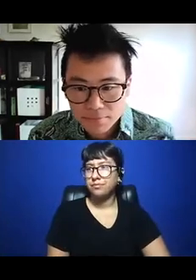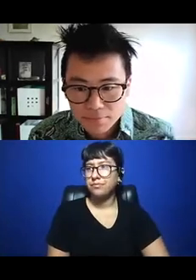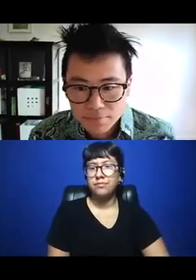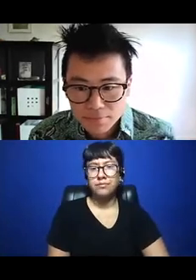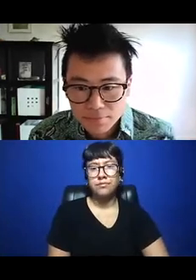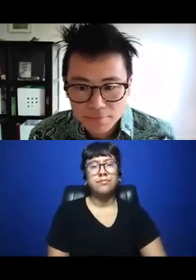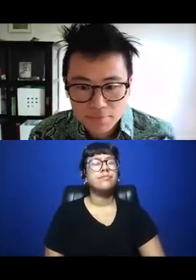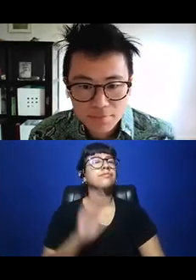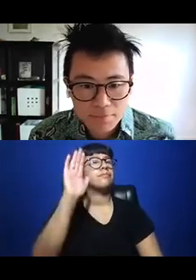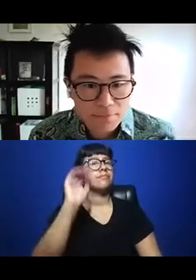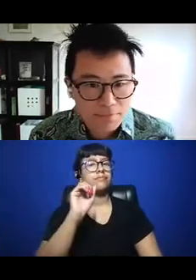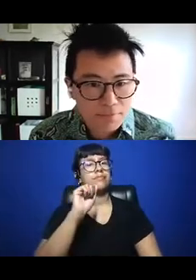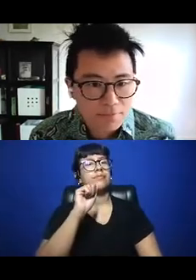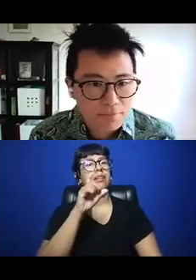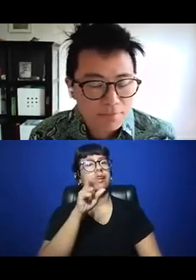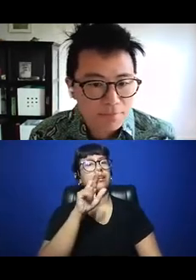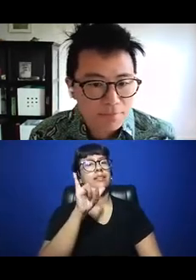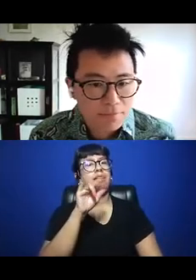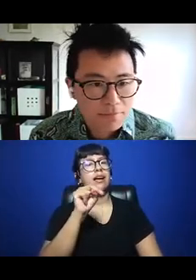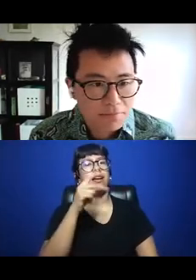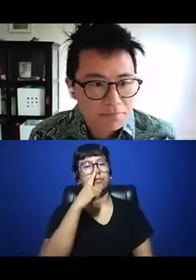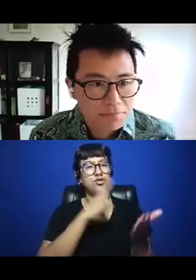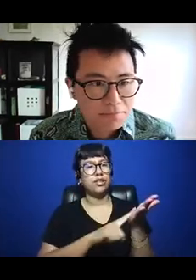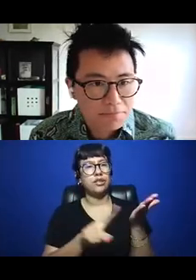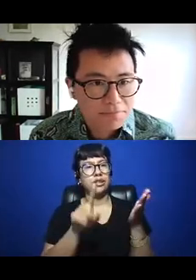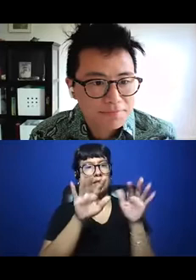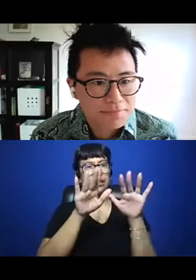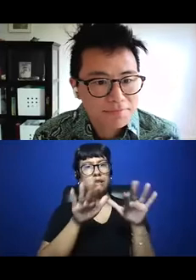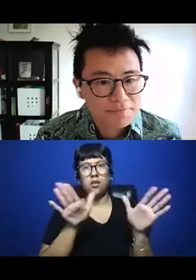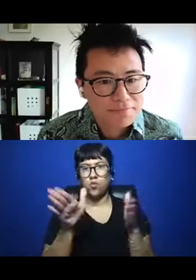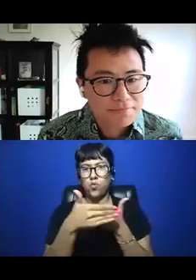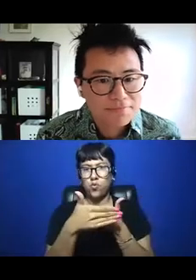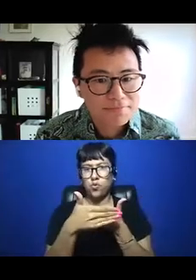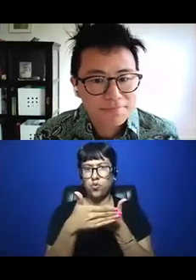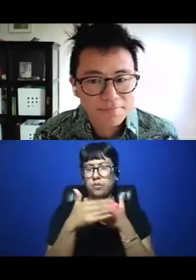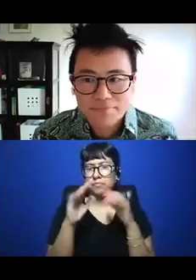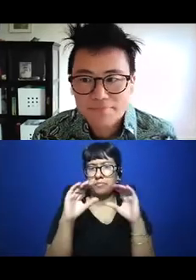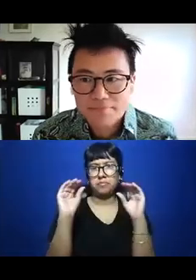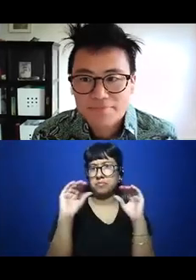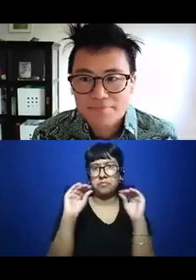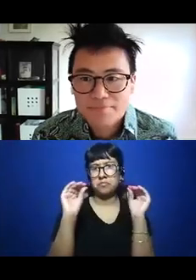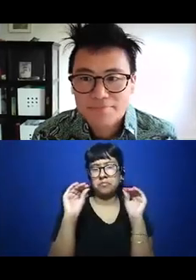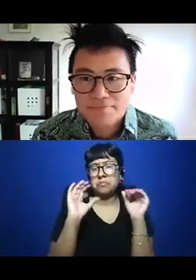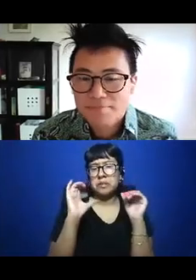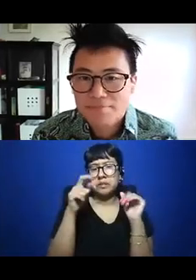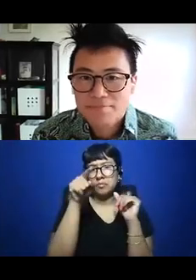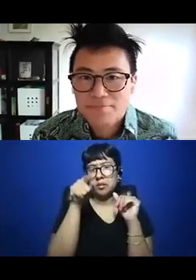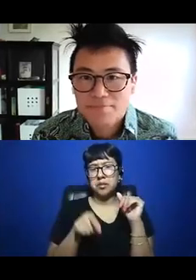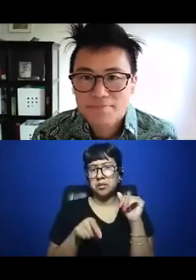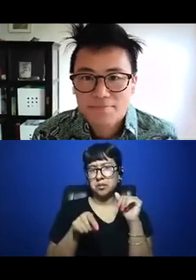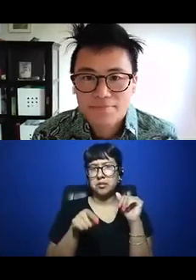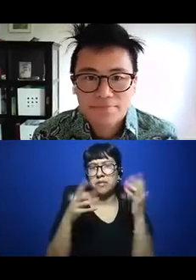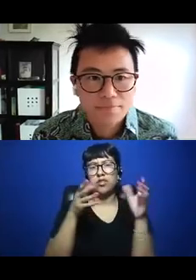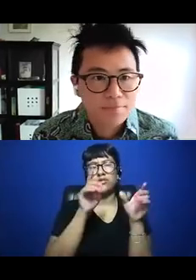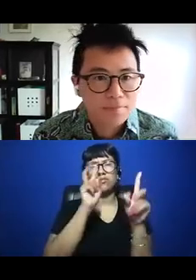This is Adrian. I'm checking the room. No, it looks like everyone is in a room